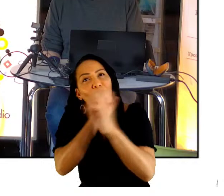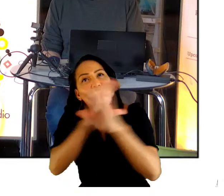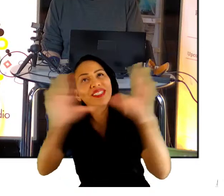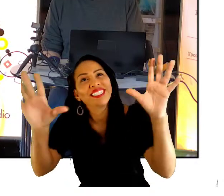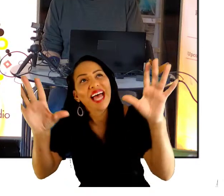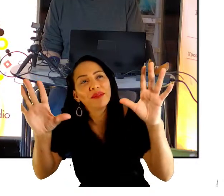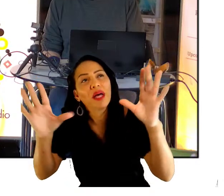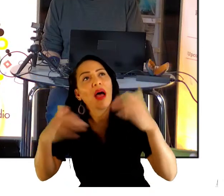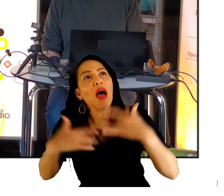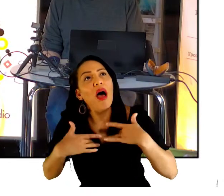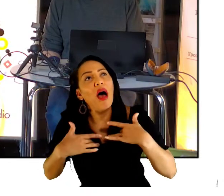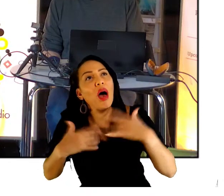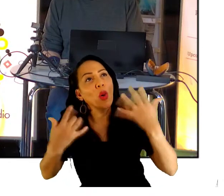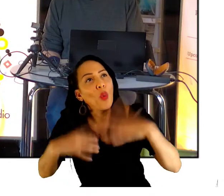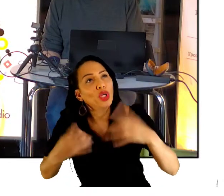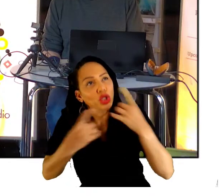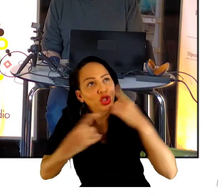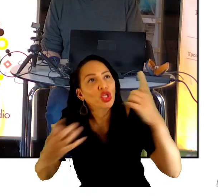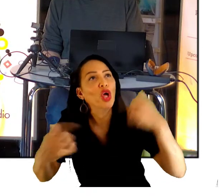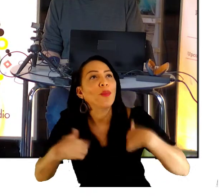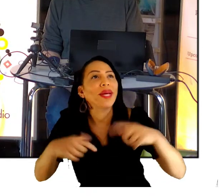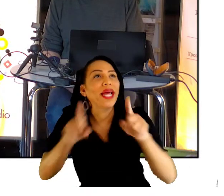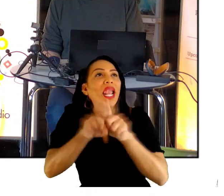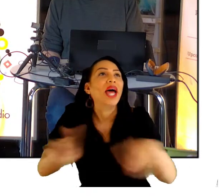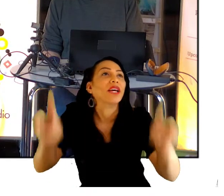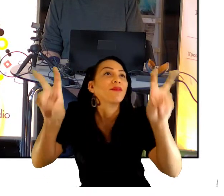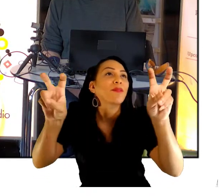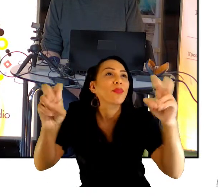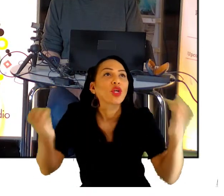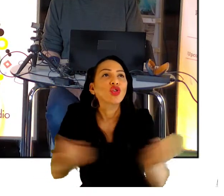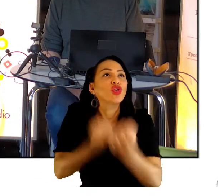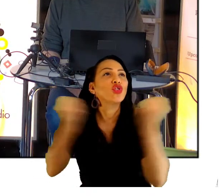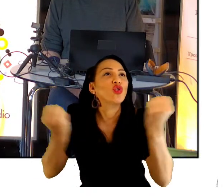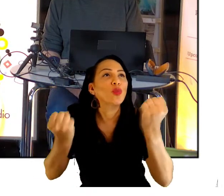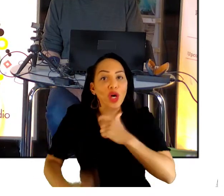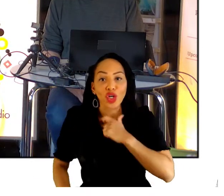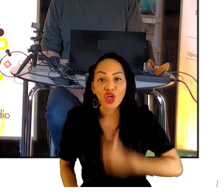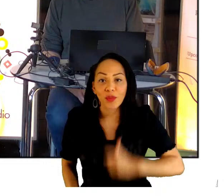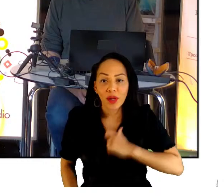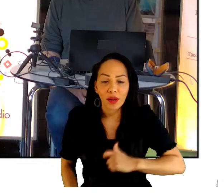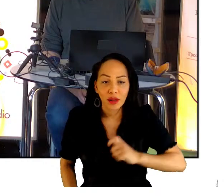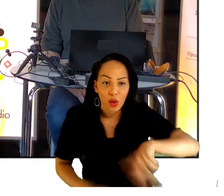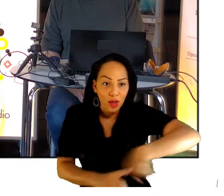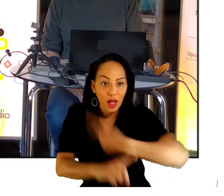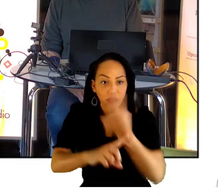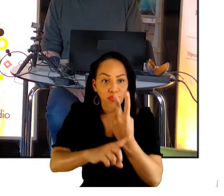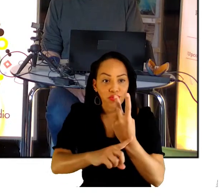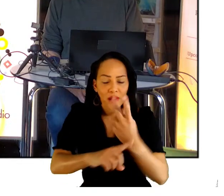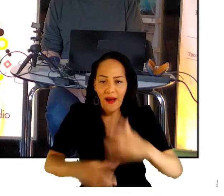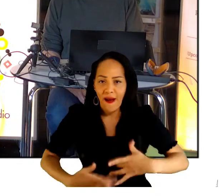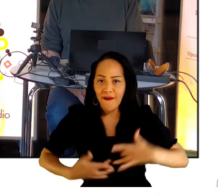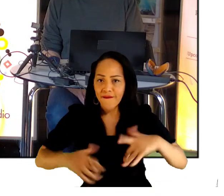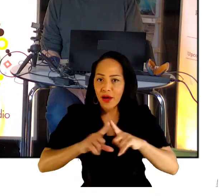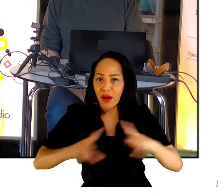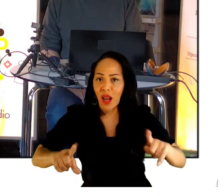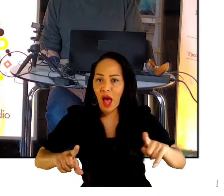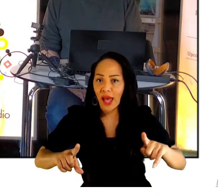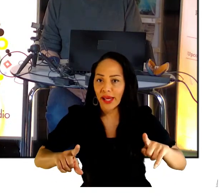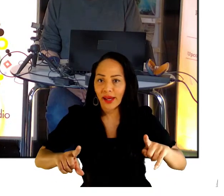realize is that I do handstands because I get a moment where I feel superhuman. It makes me for a second feel like I'm not going to